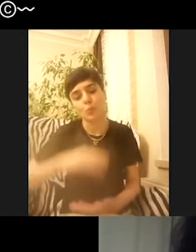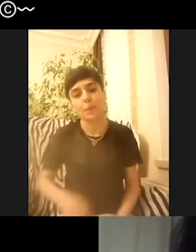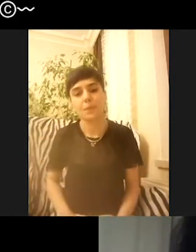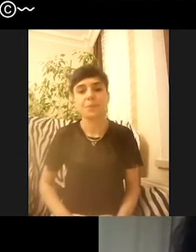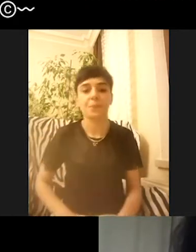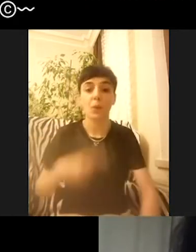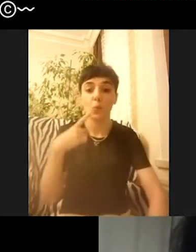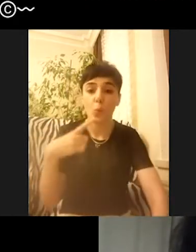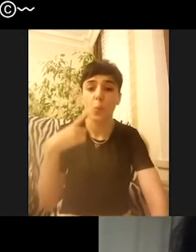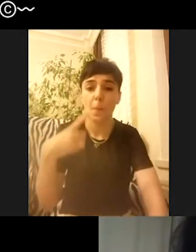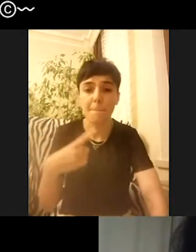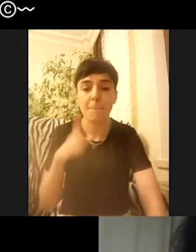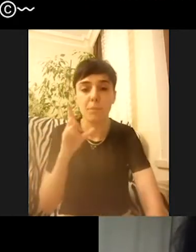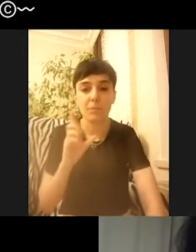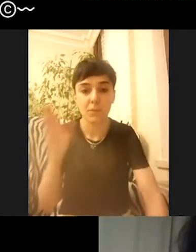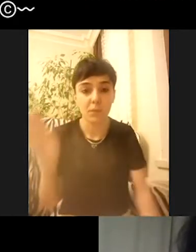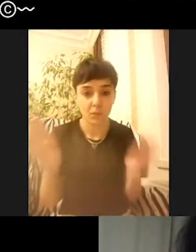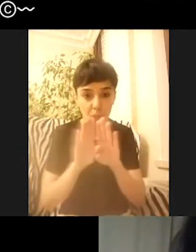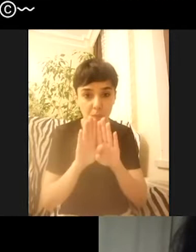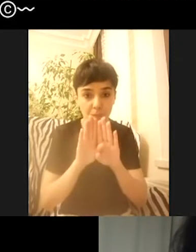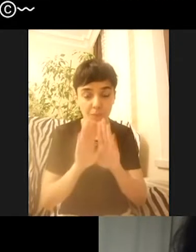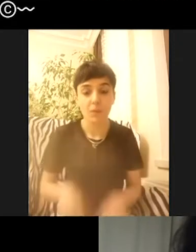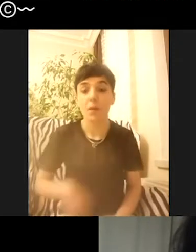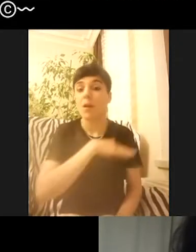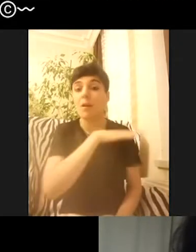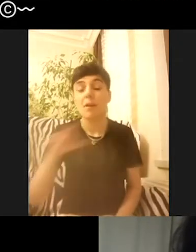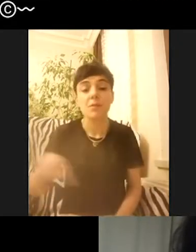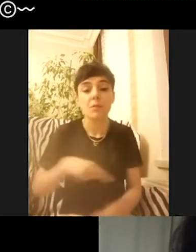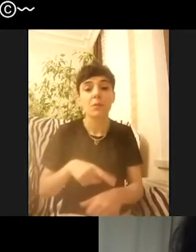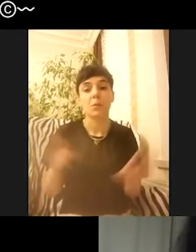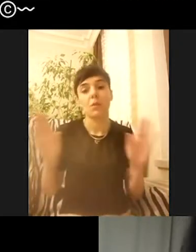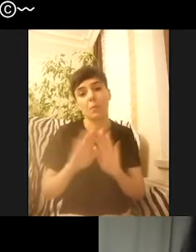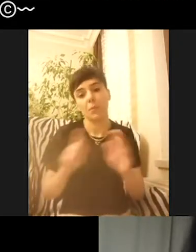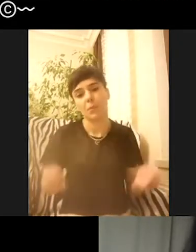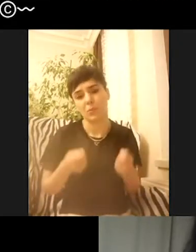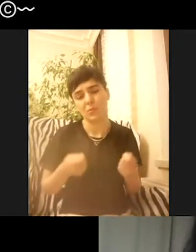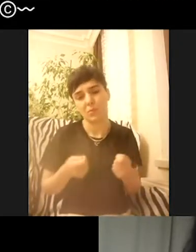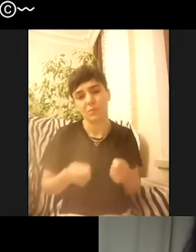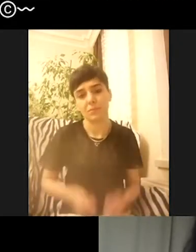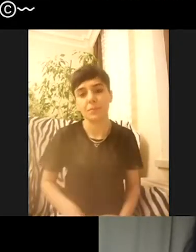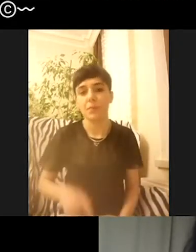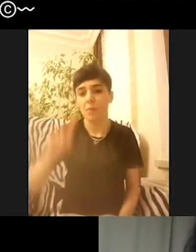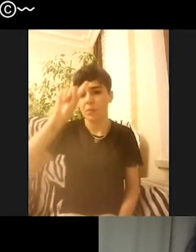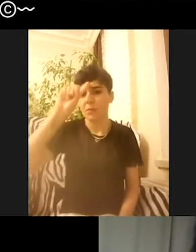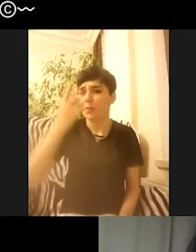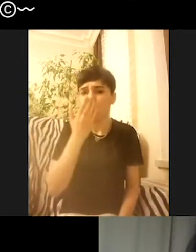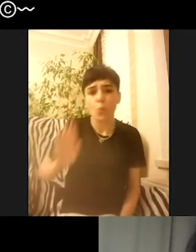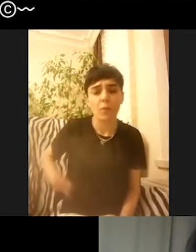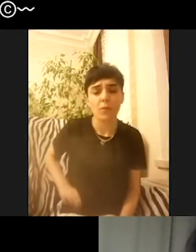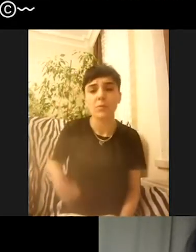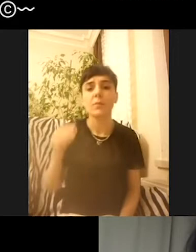the students club, but also let's just look at the history of the Turkish LGBT rights organization from the